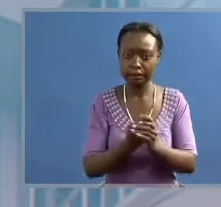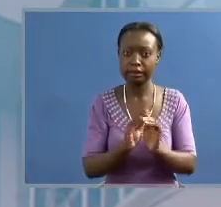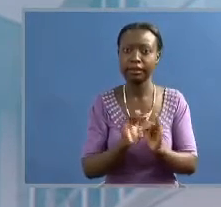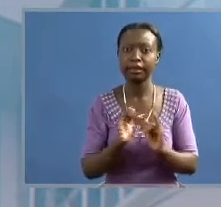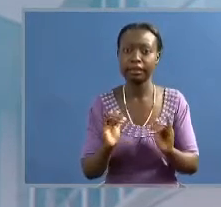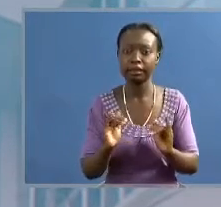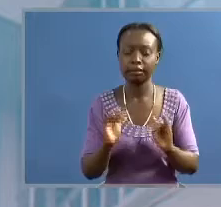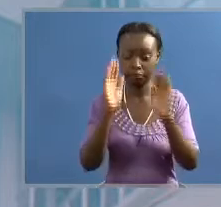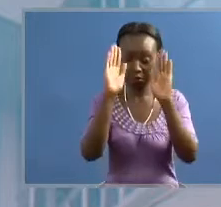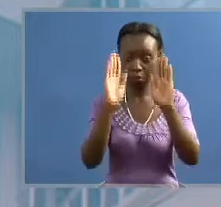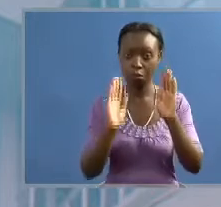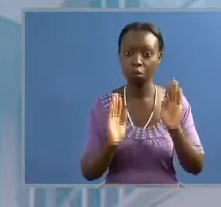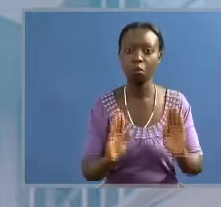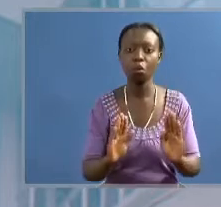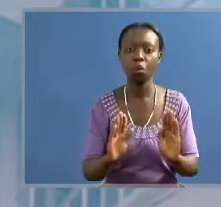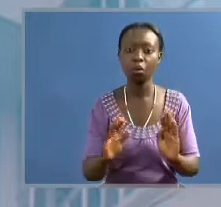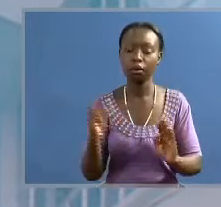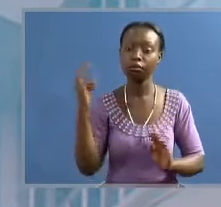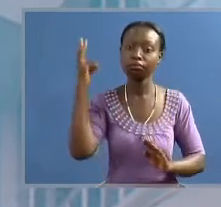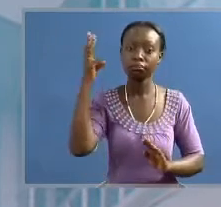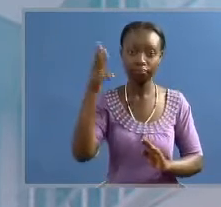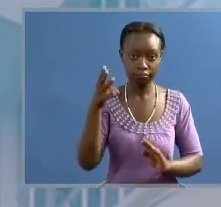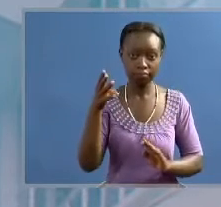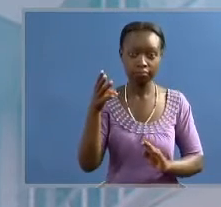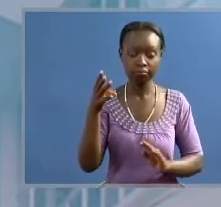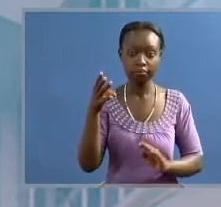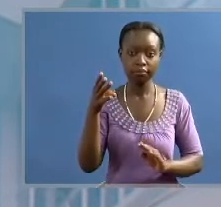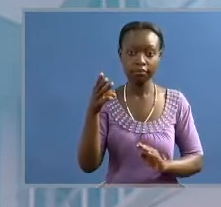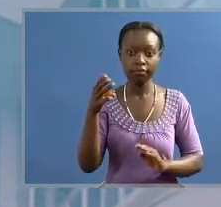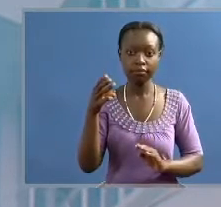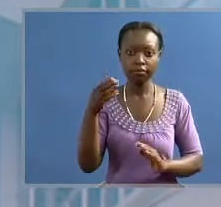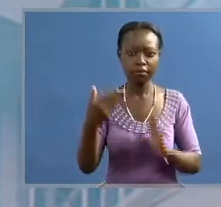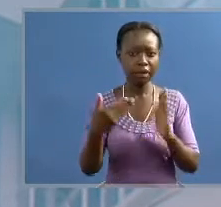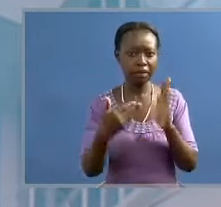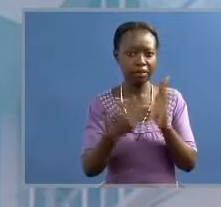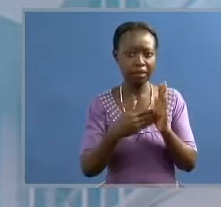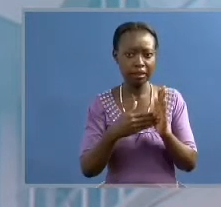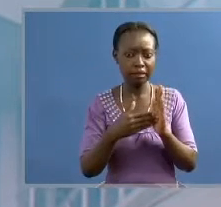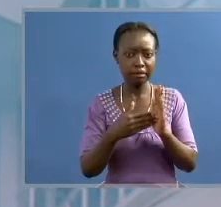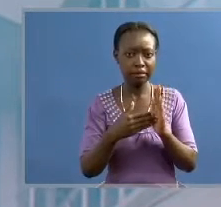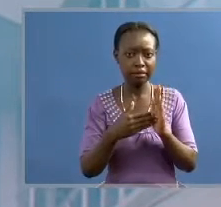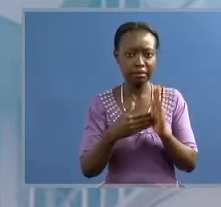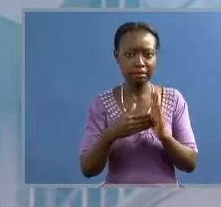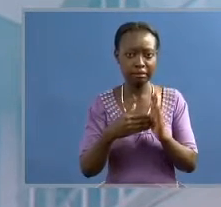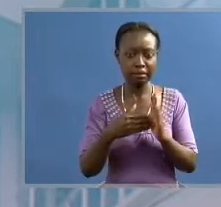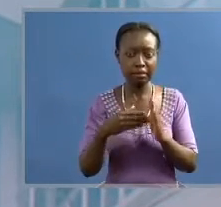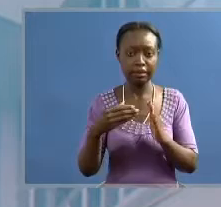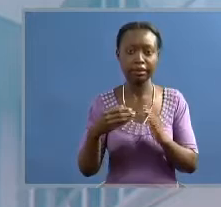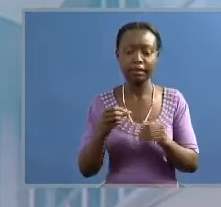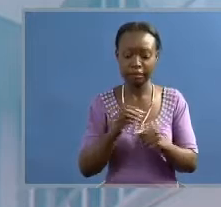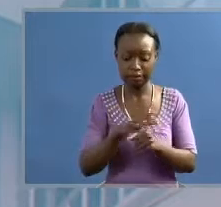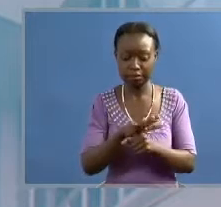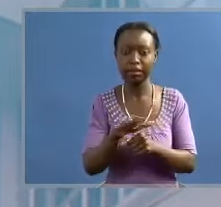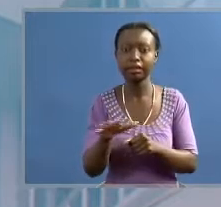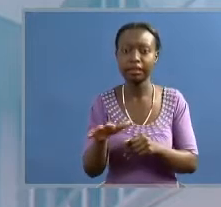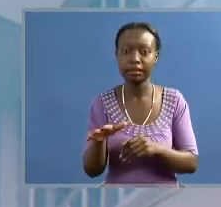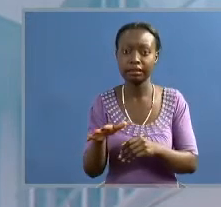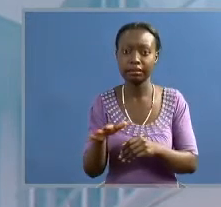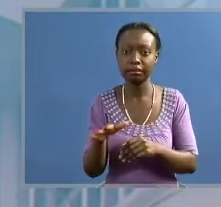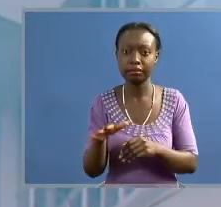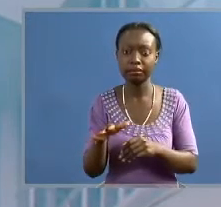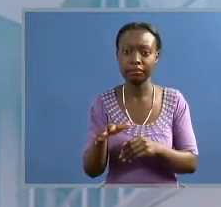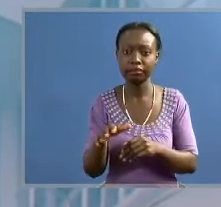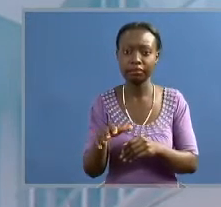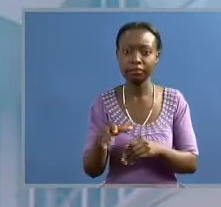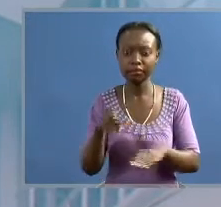be useful in cutting the chain of infection. There is something called the infection chain. Right. Now, when you cut the infection chain